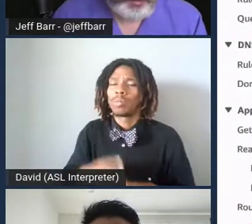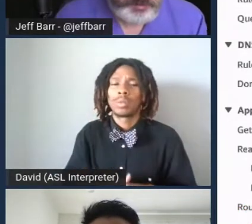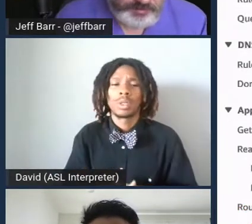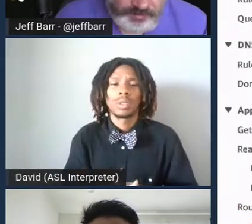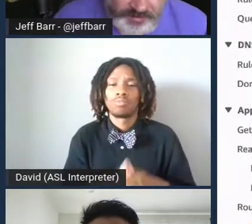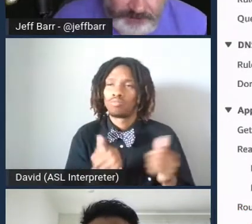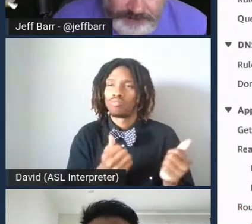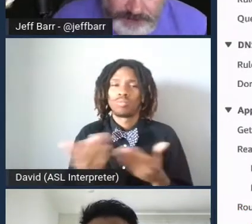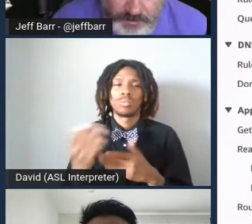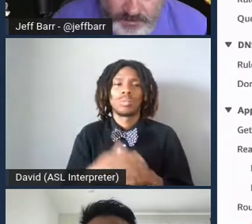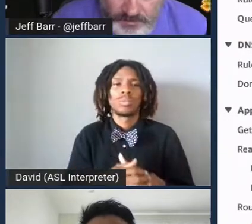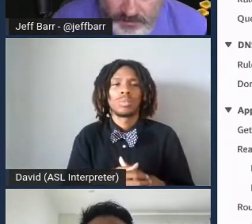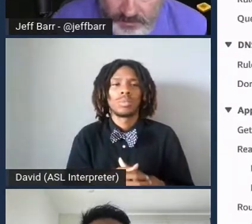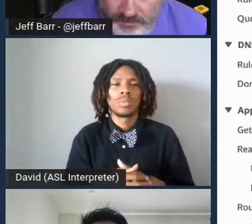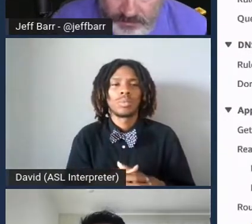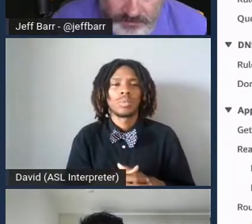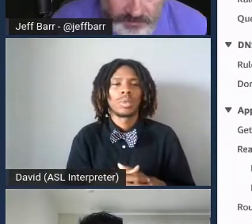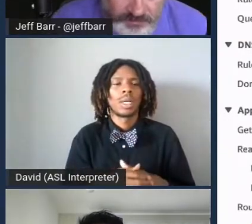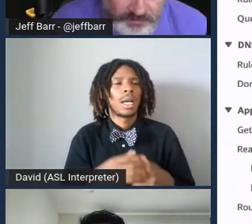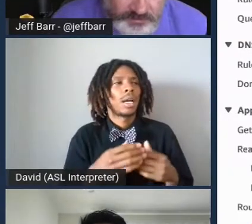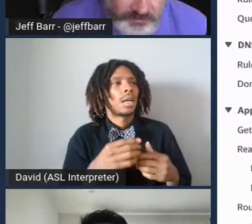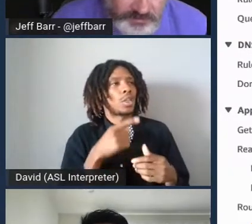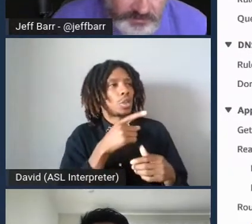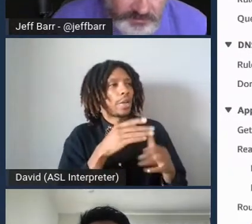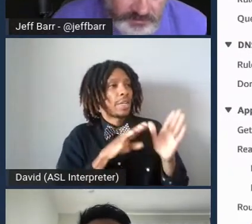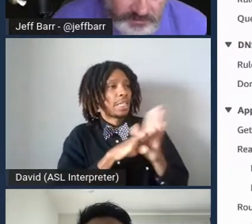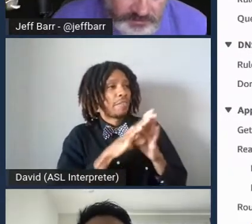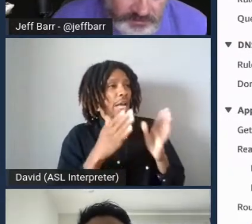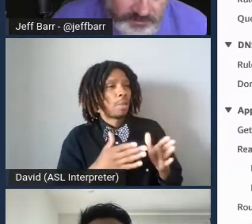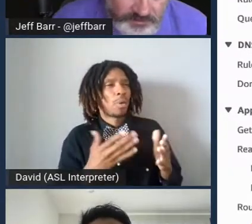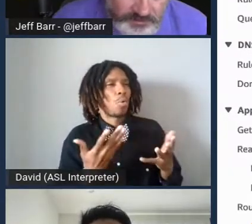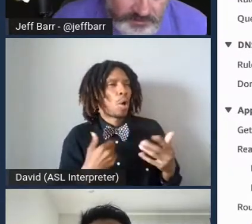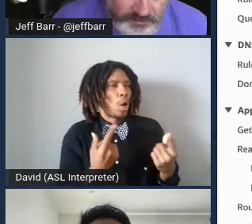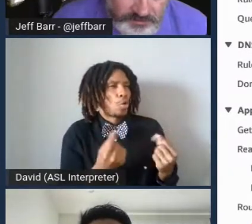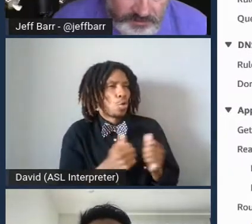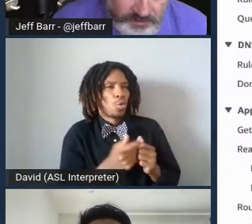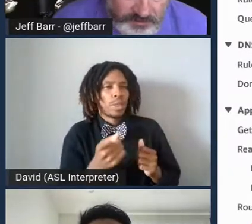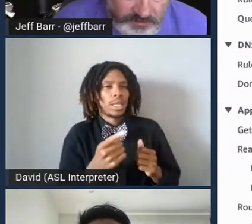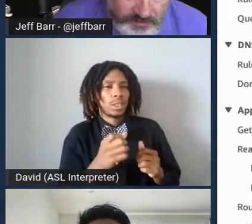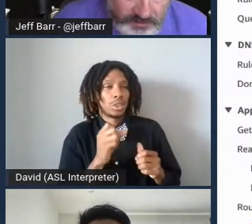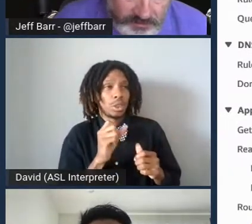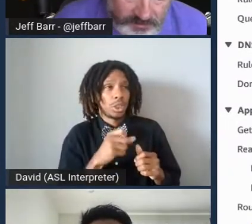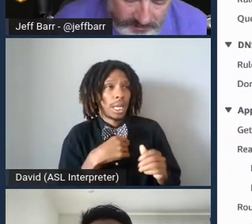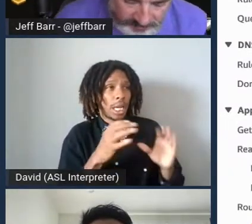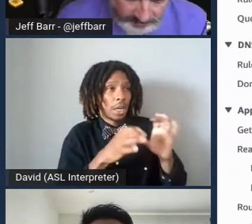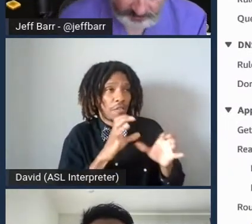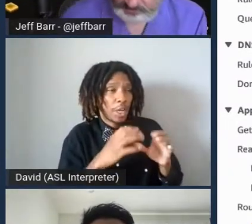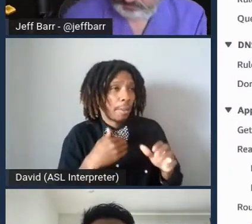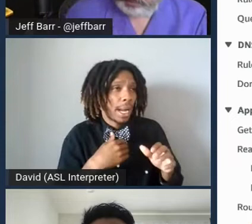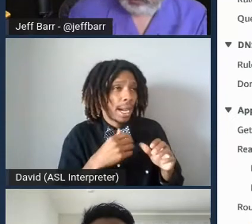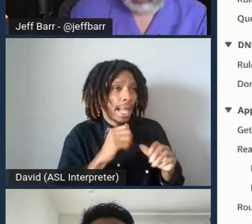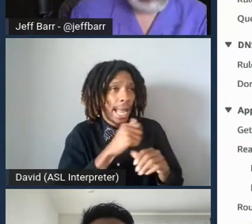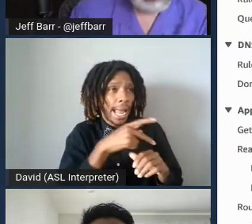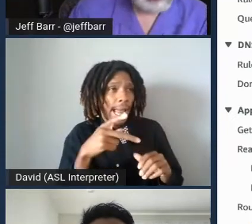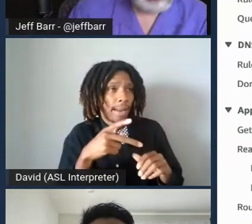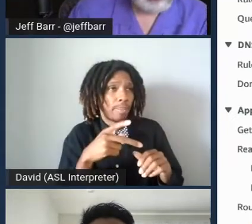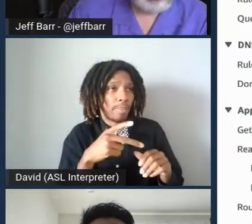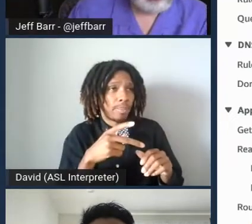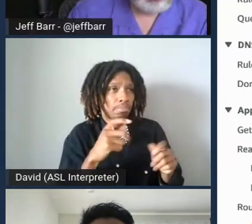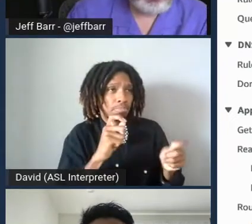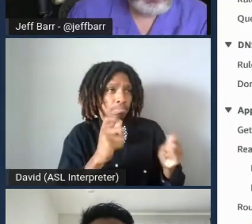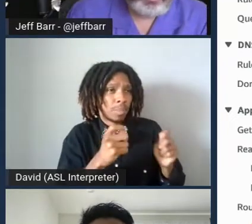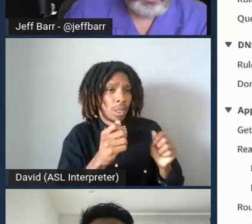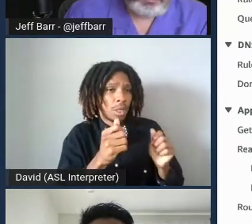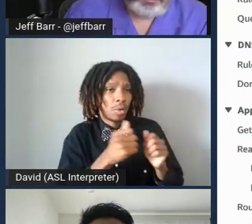As a developer, what would I do with this? So should I configure my application with just to pick